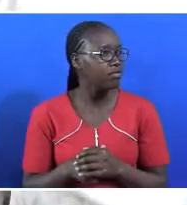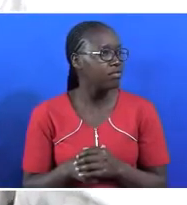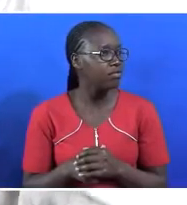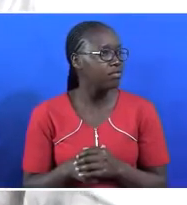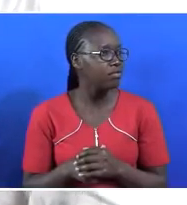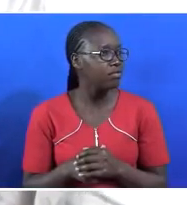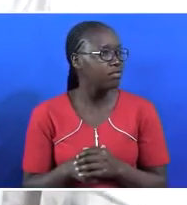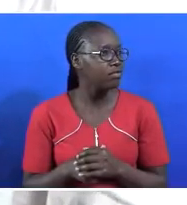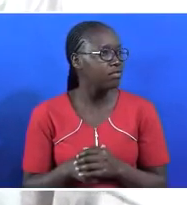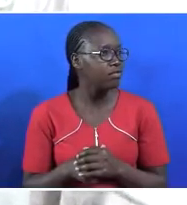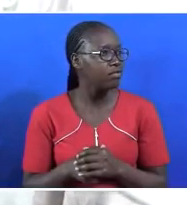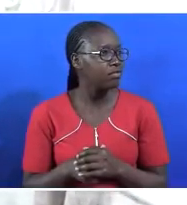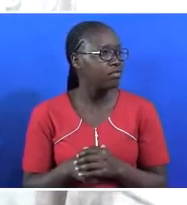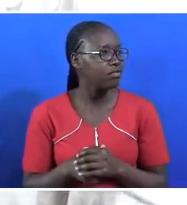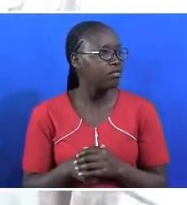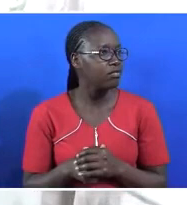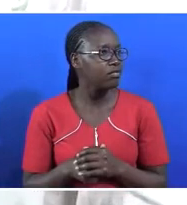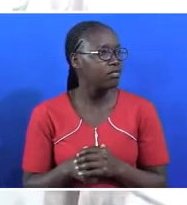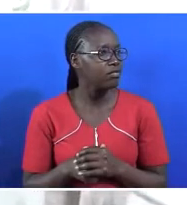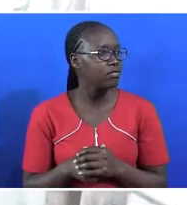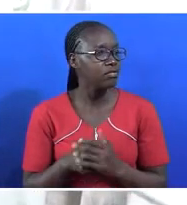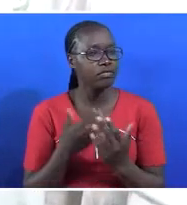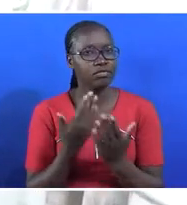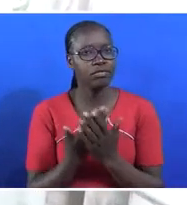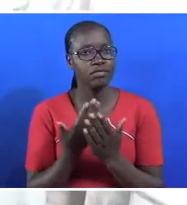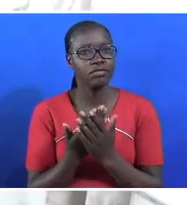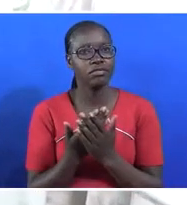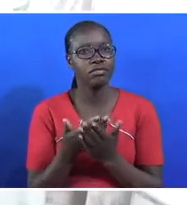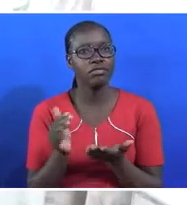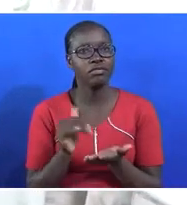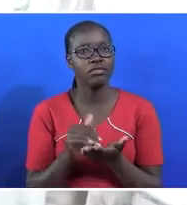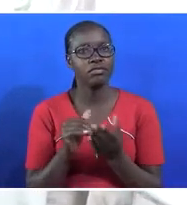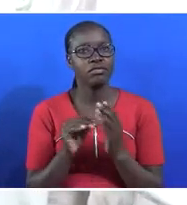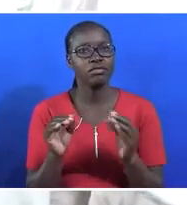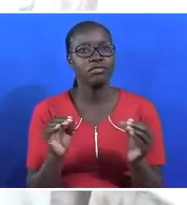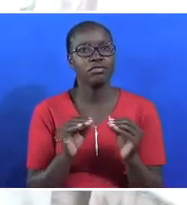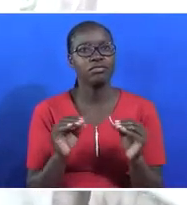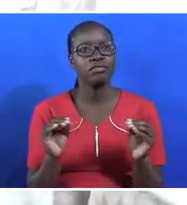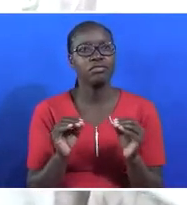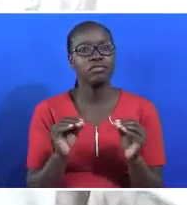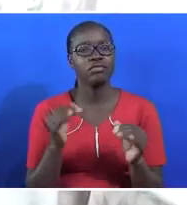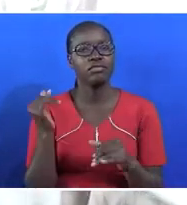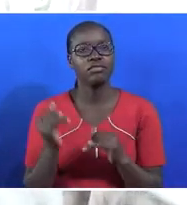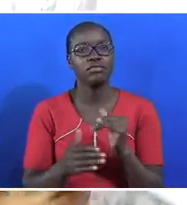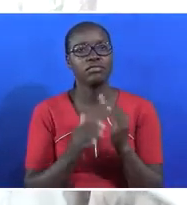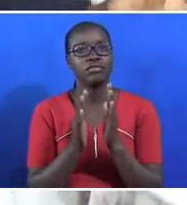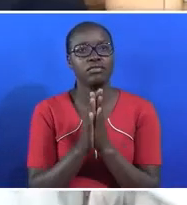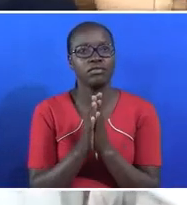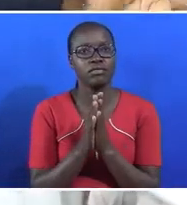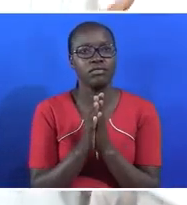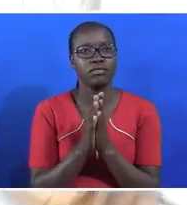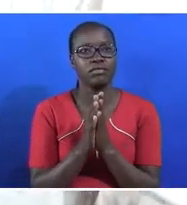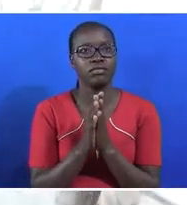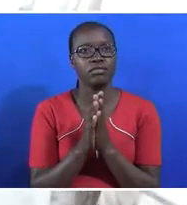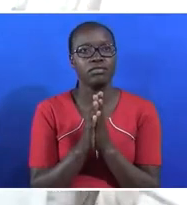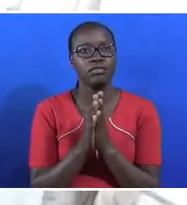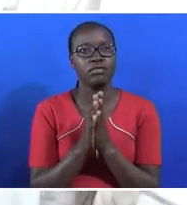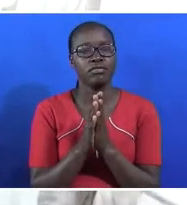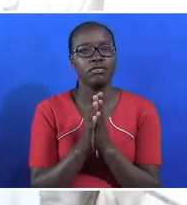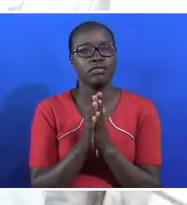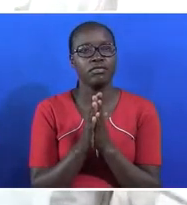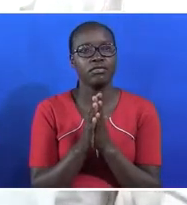I can't plead any longer, but allow me to offer the final prayer and then usher the